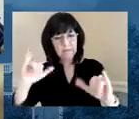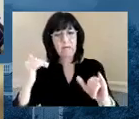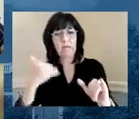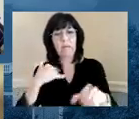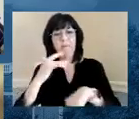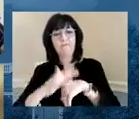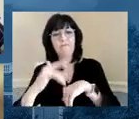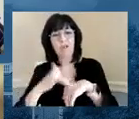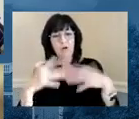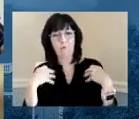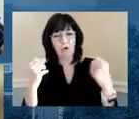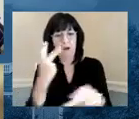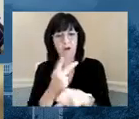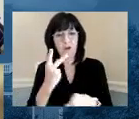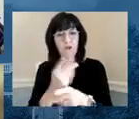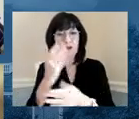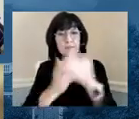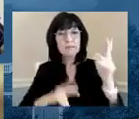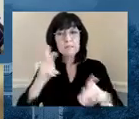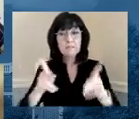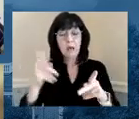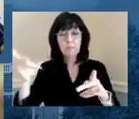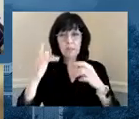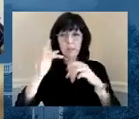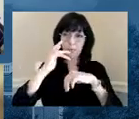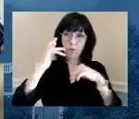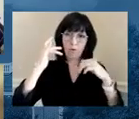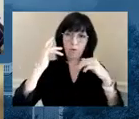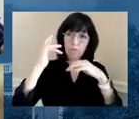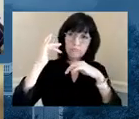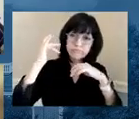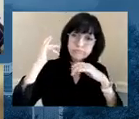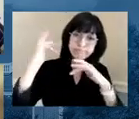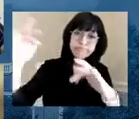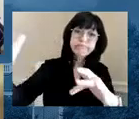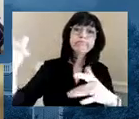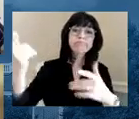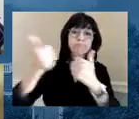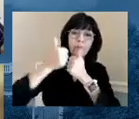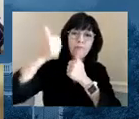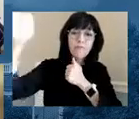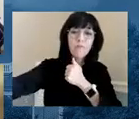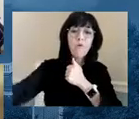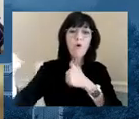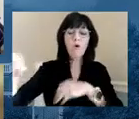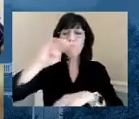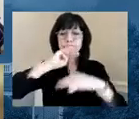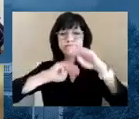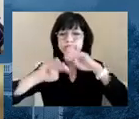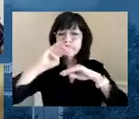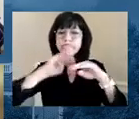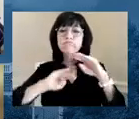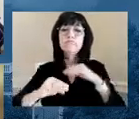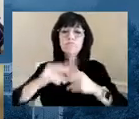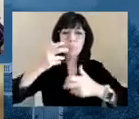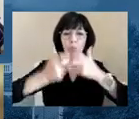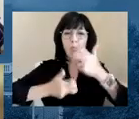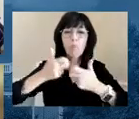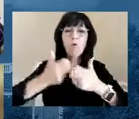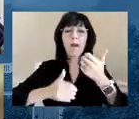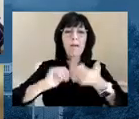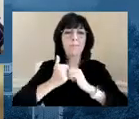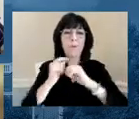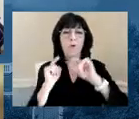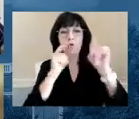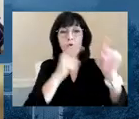go without. You mentioned, and several of you have mentioned, the interstate licensure compact. It's of great significance, and particularly for a small